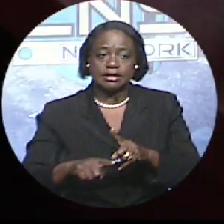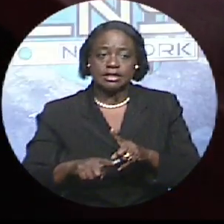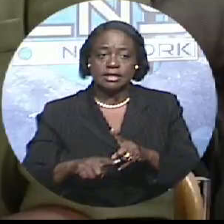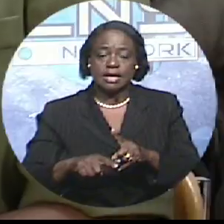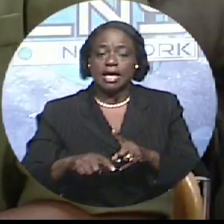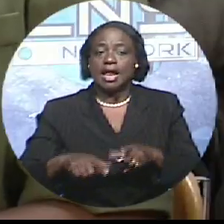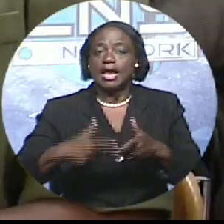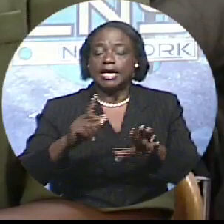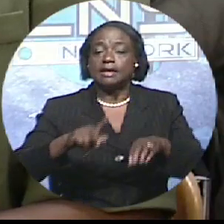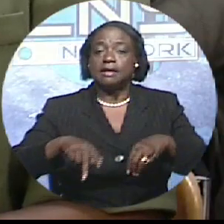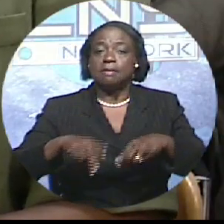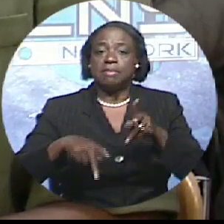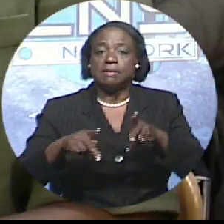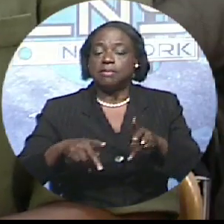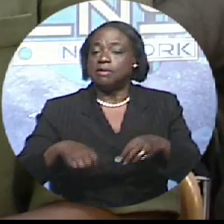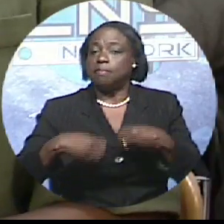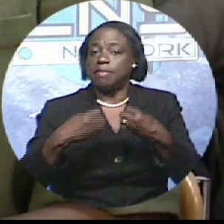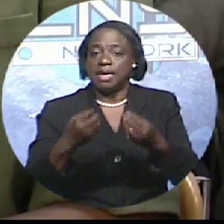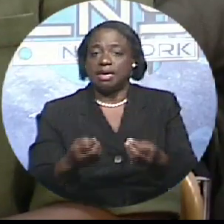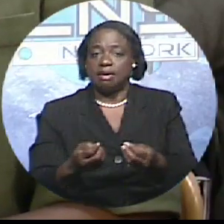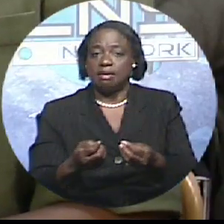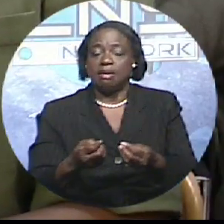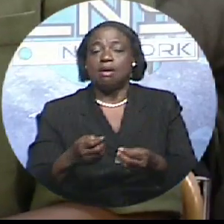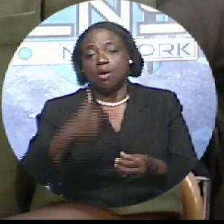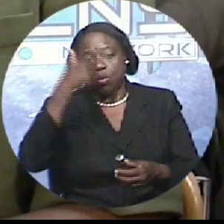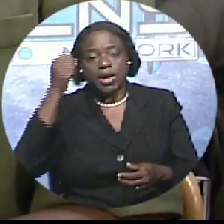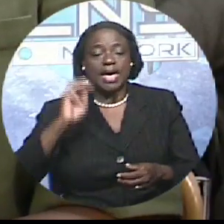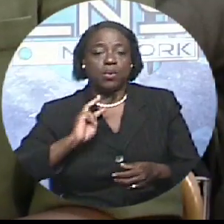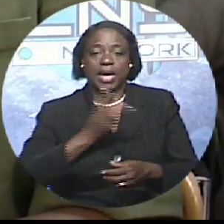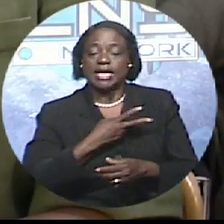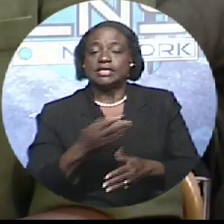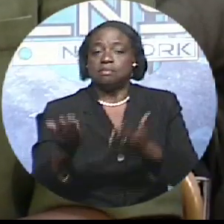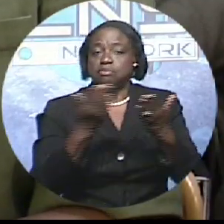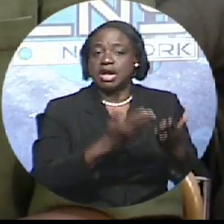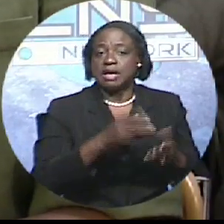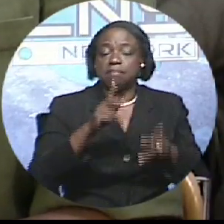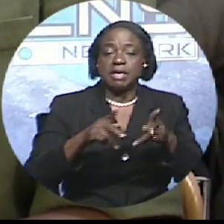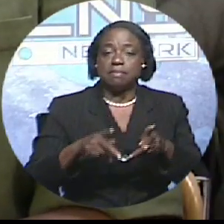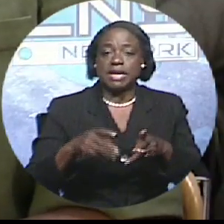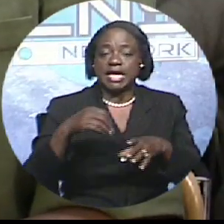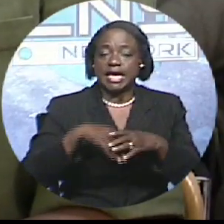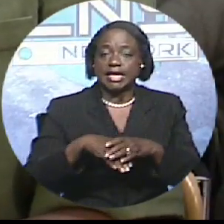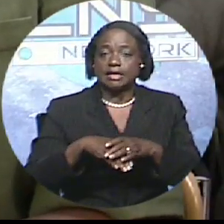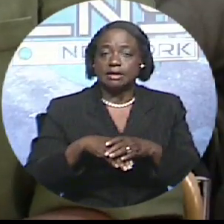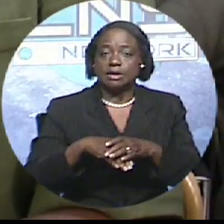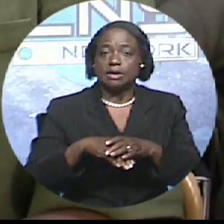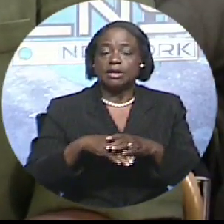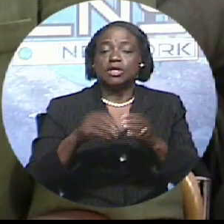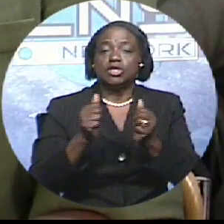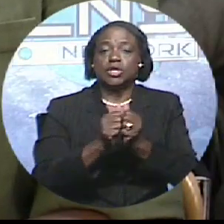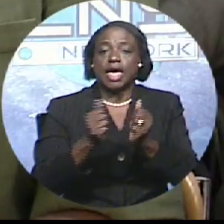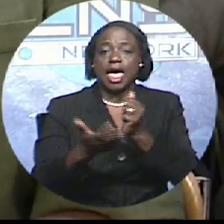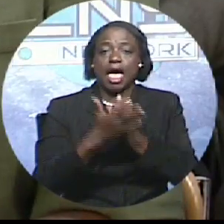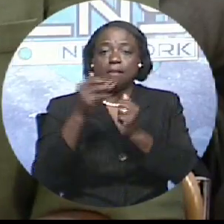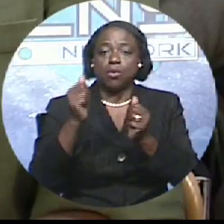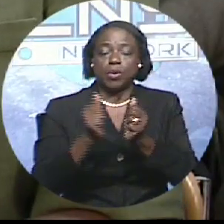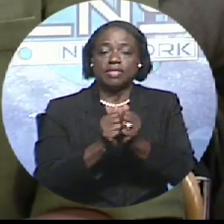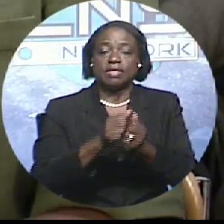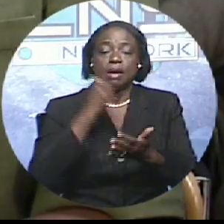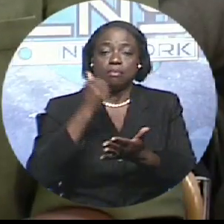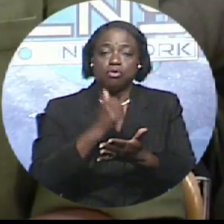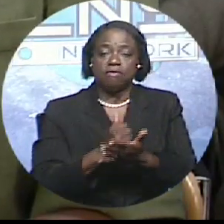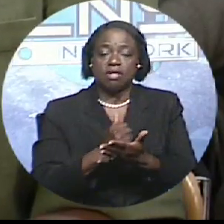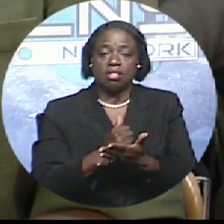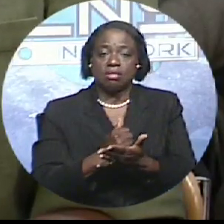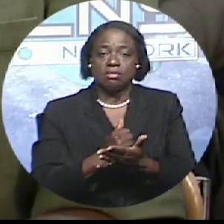from the Ministry of Foreign Affairs to help with approvals. Because one of the issues was to